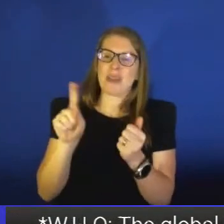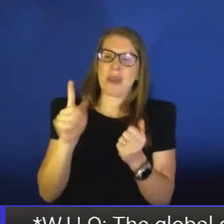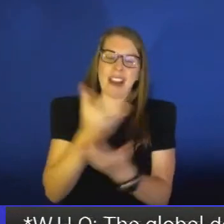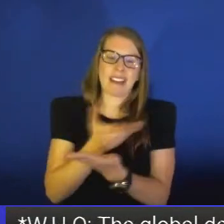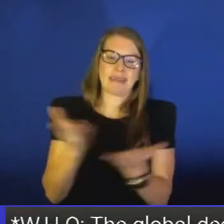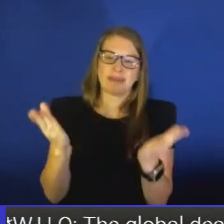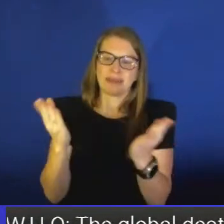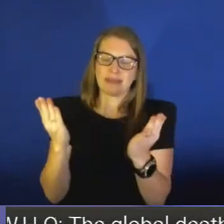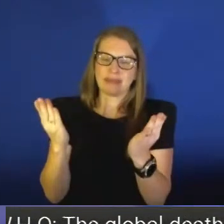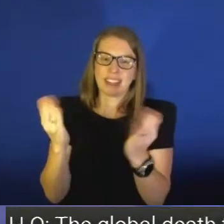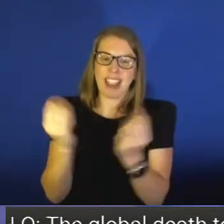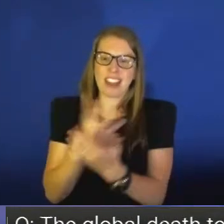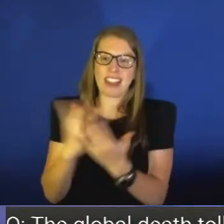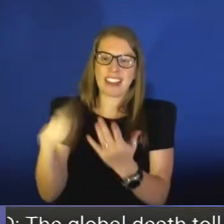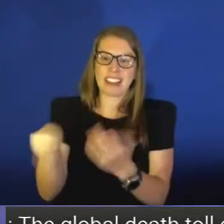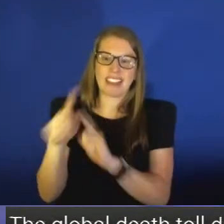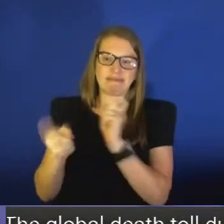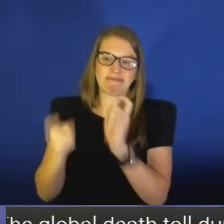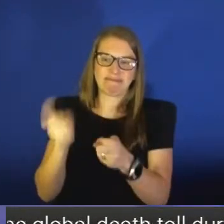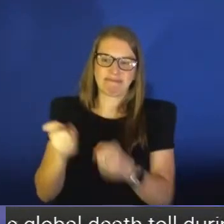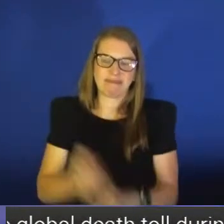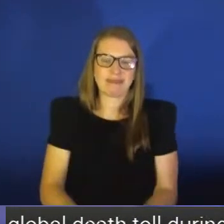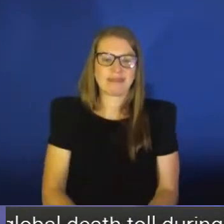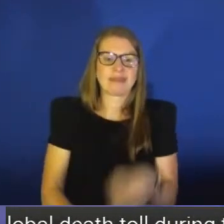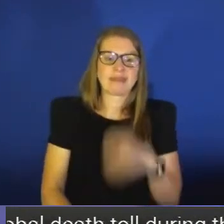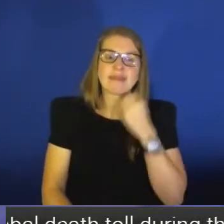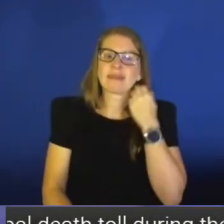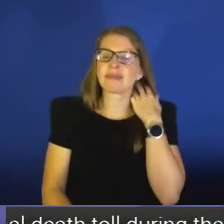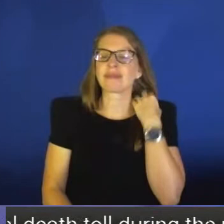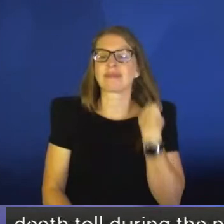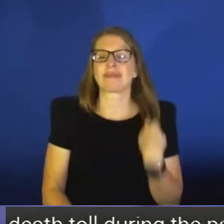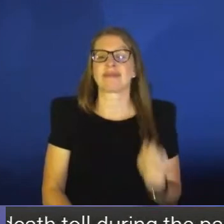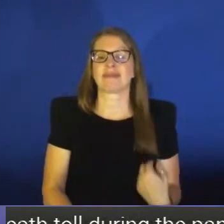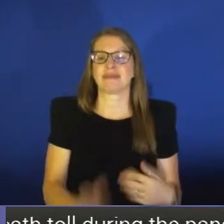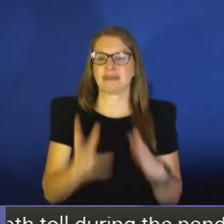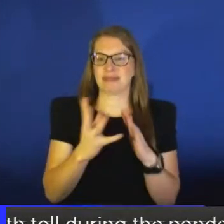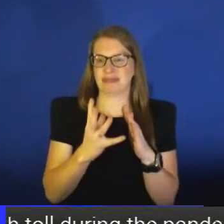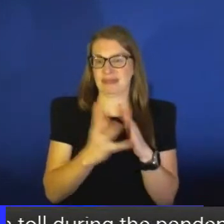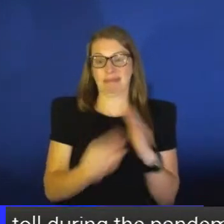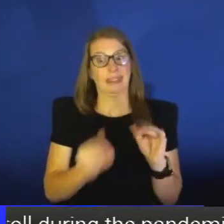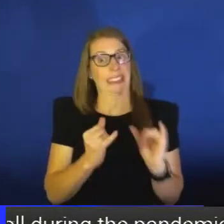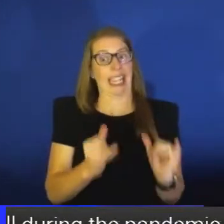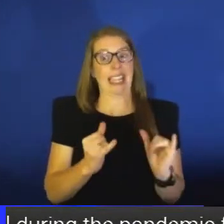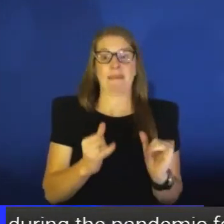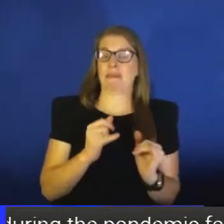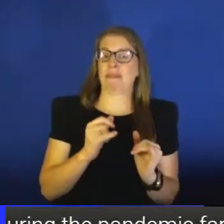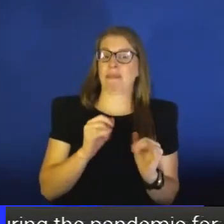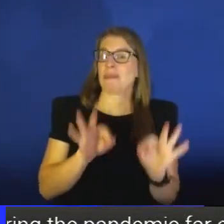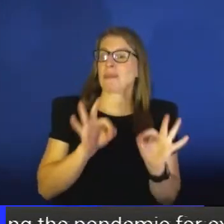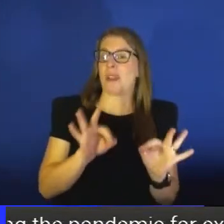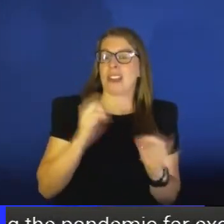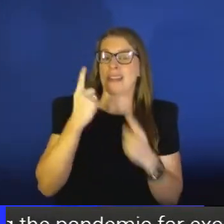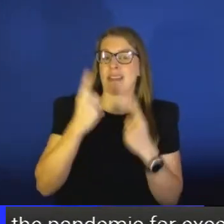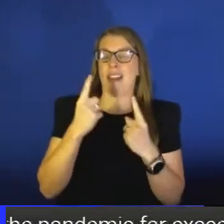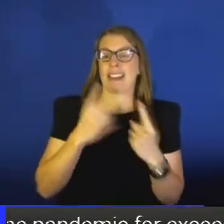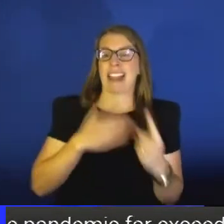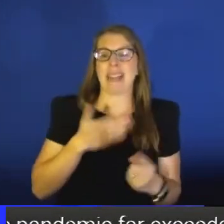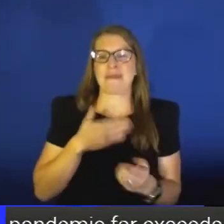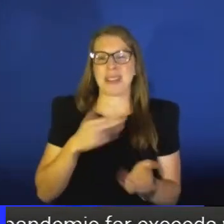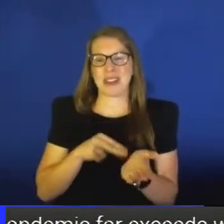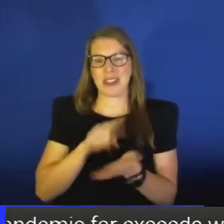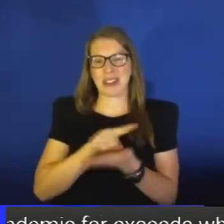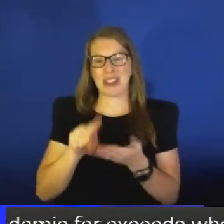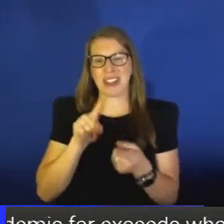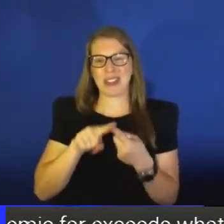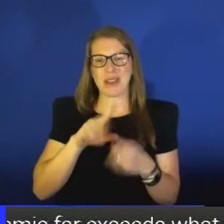they make. Tammy. Sure, I would echo all of those thoughts. Those are perfect thoughts, and certainly happy Nurses Week to all